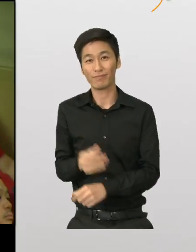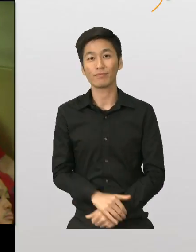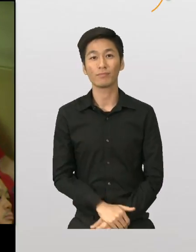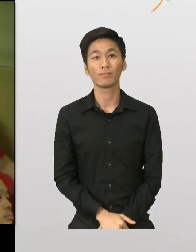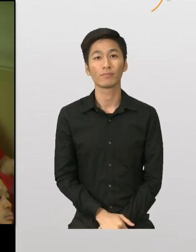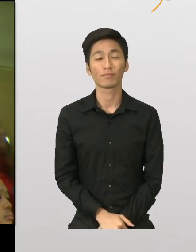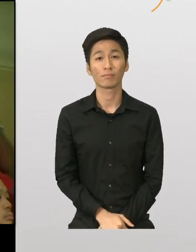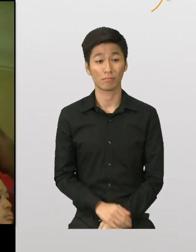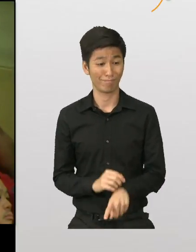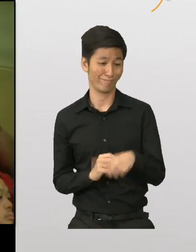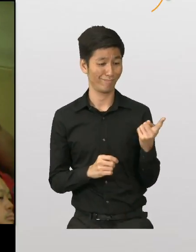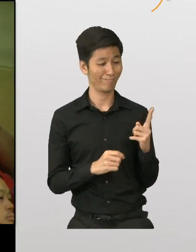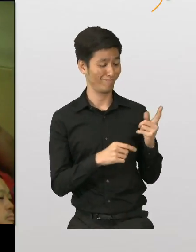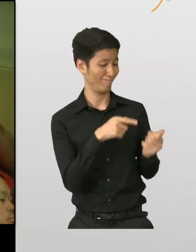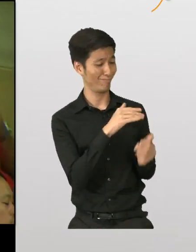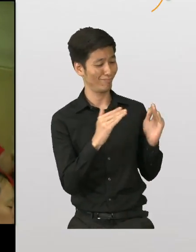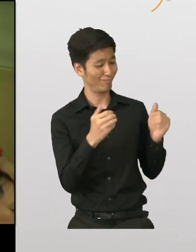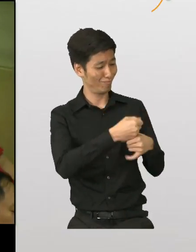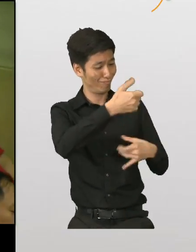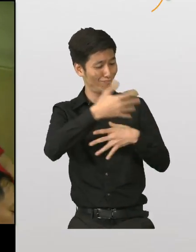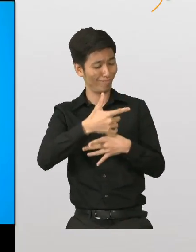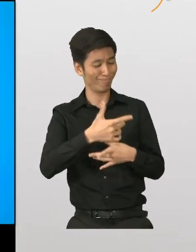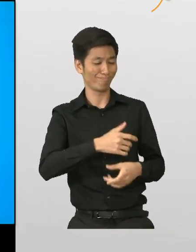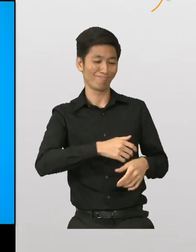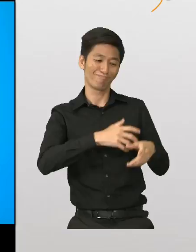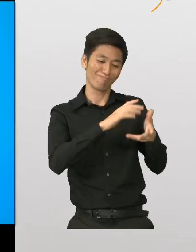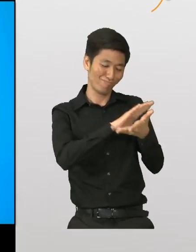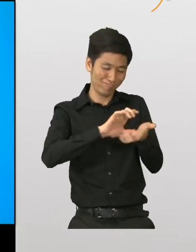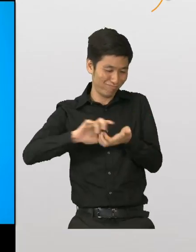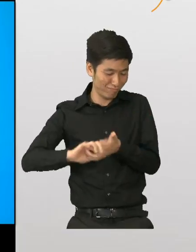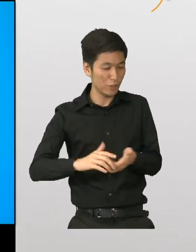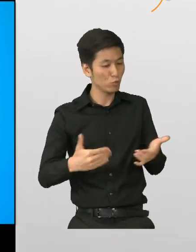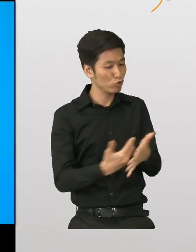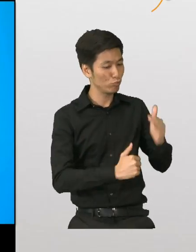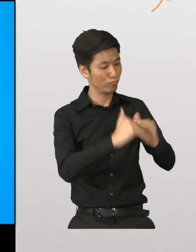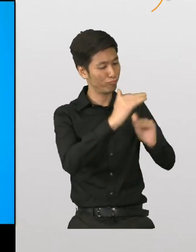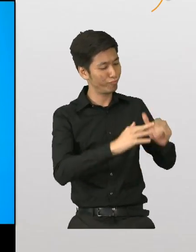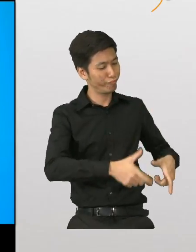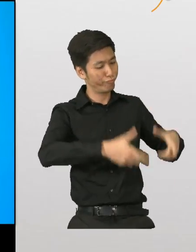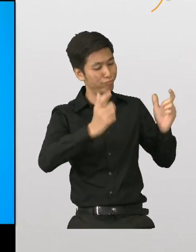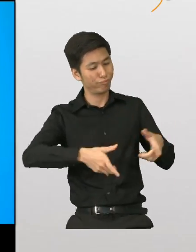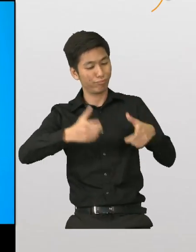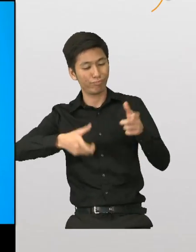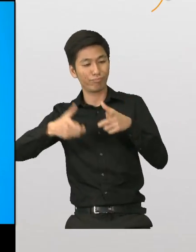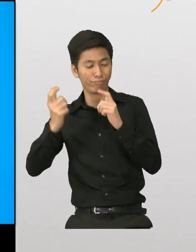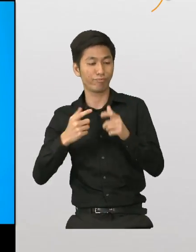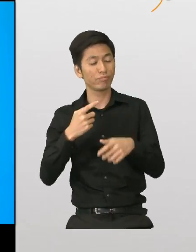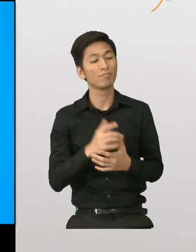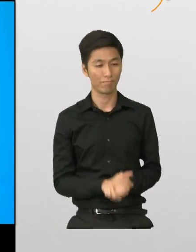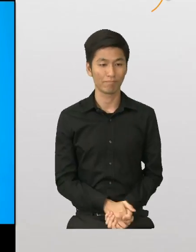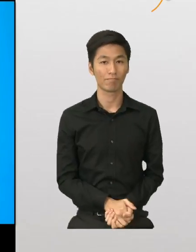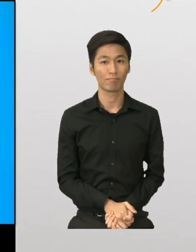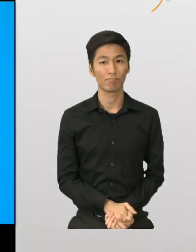For the others, we can rebuild newer, better, more livable flats, blocks, townships,